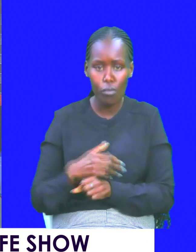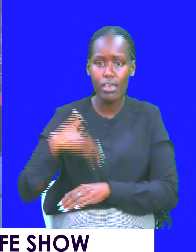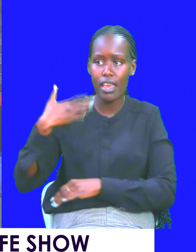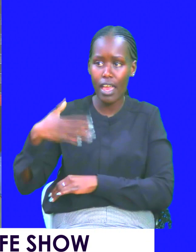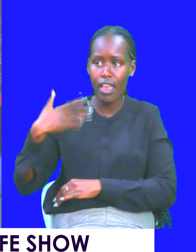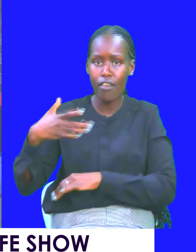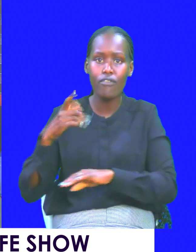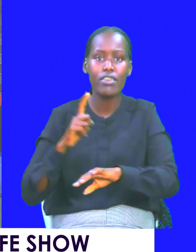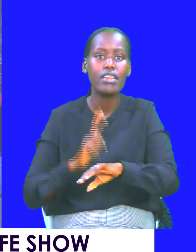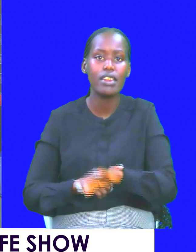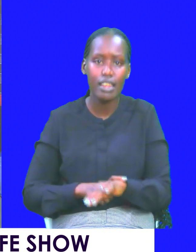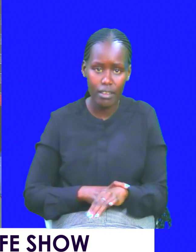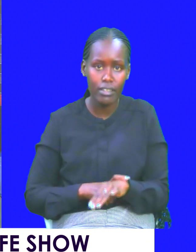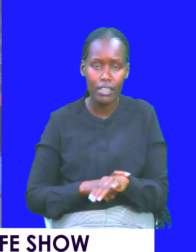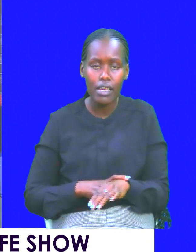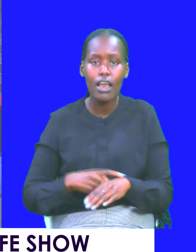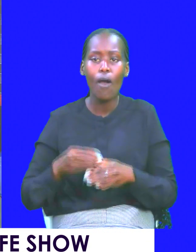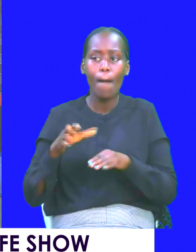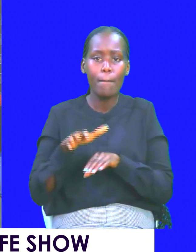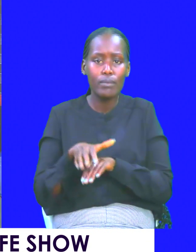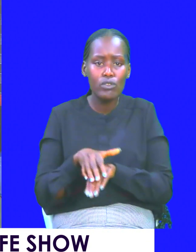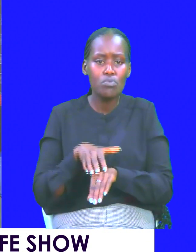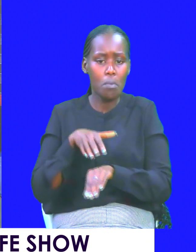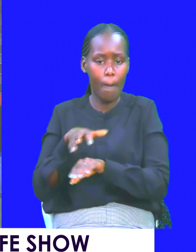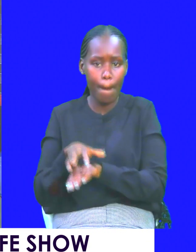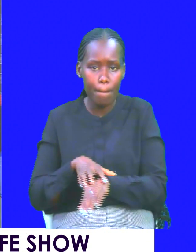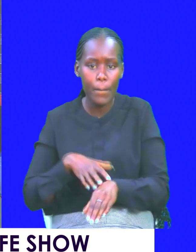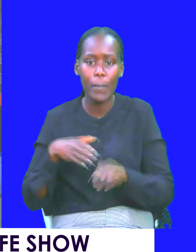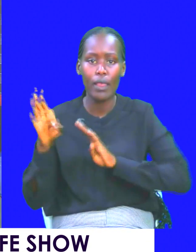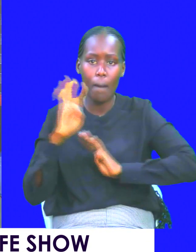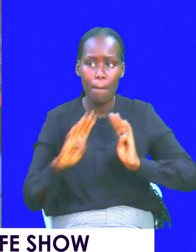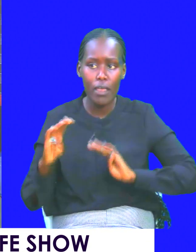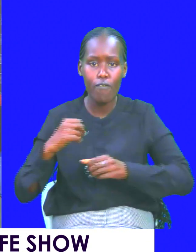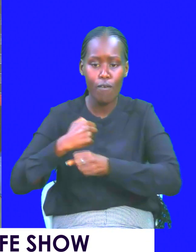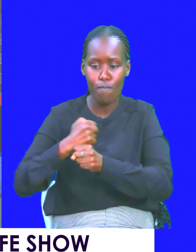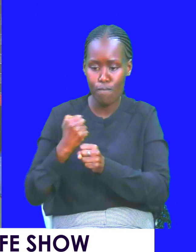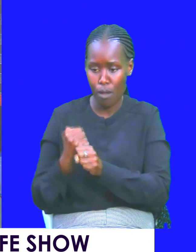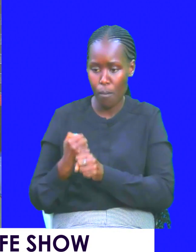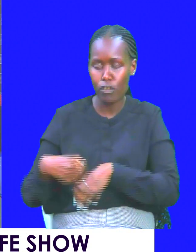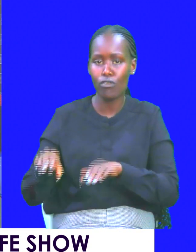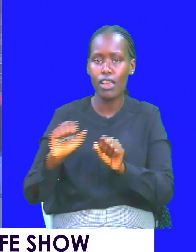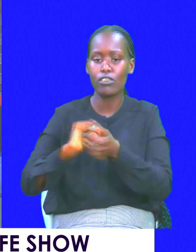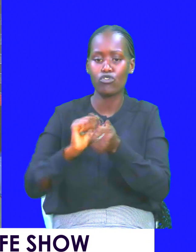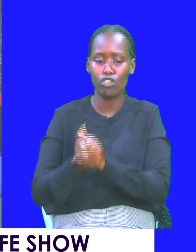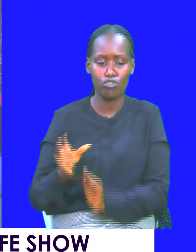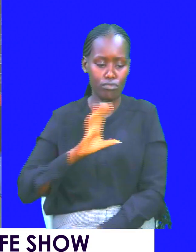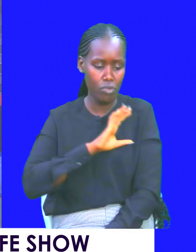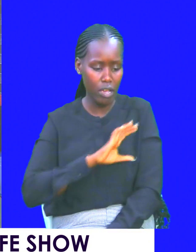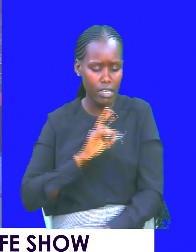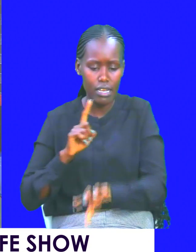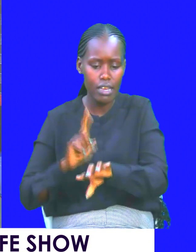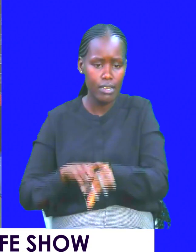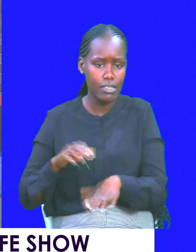basis? Slowly by slowly, the habit will form itself into character. And once it